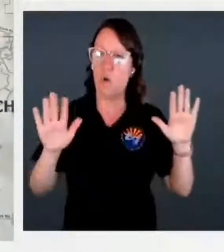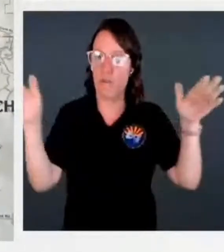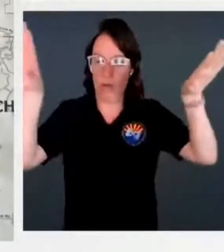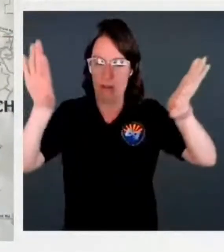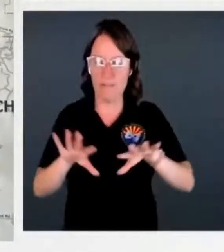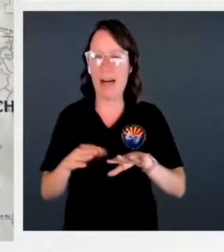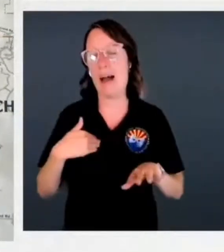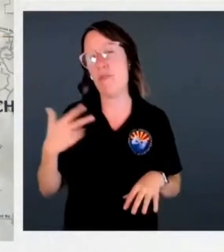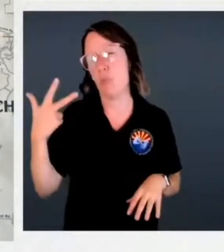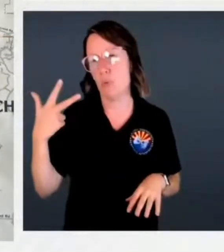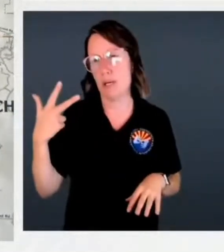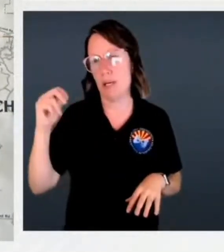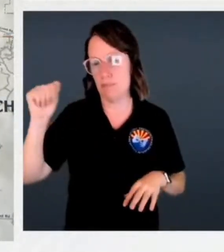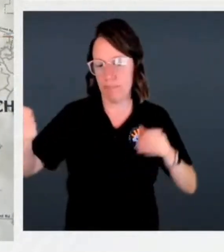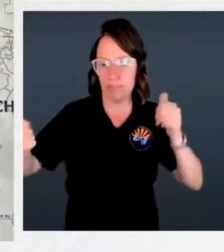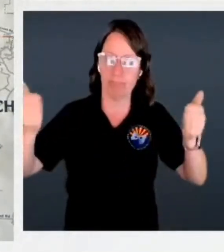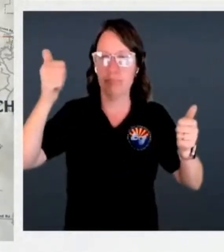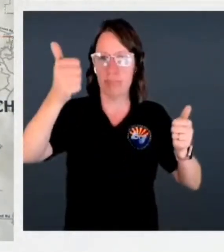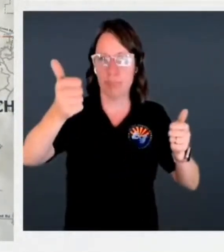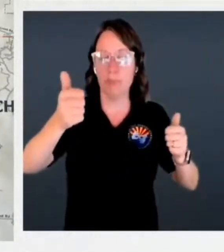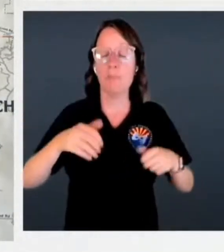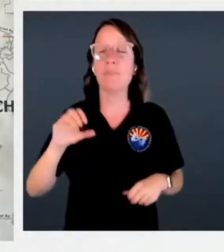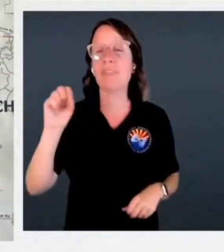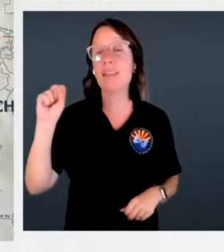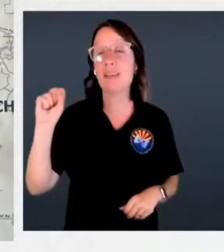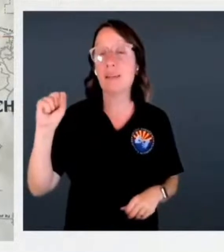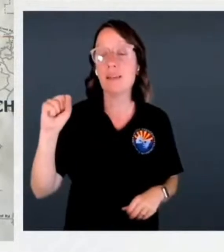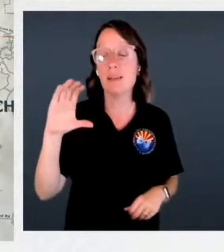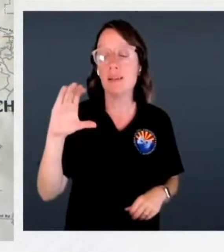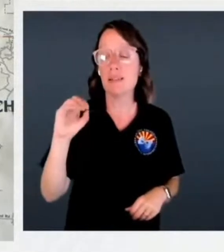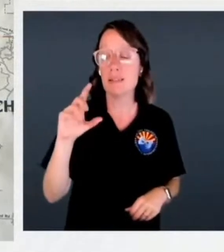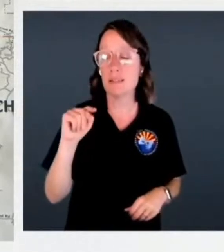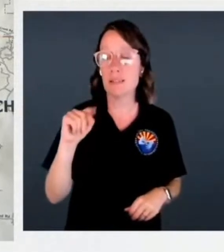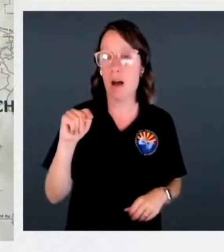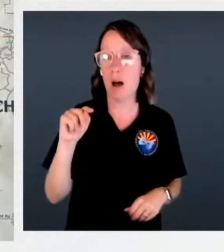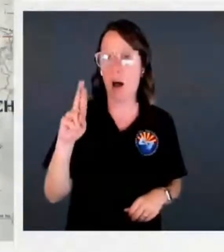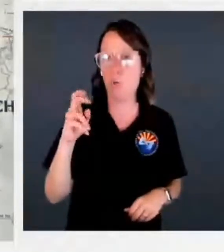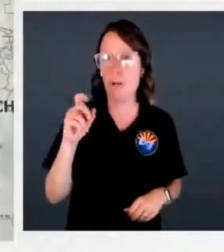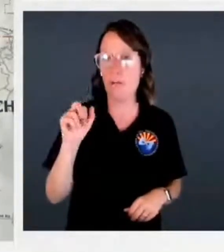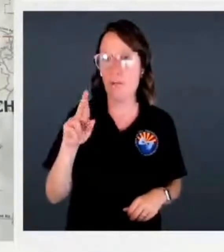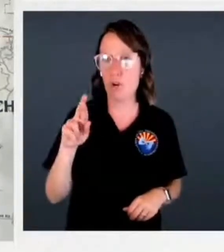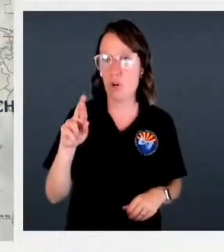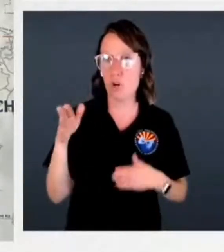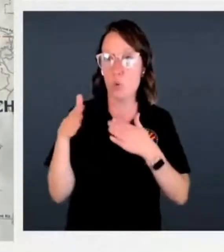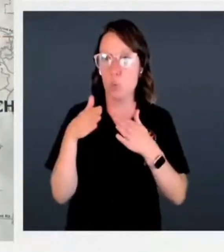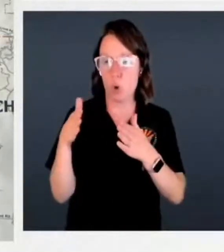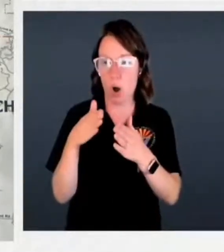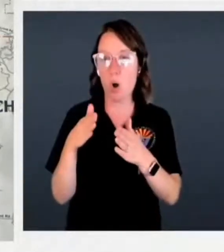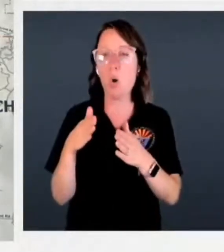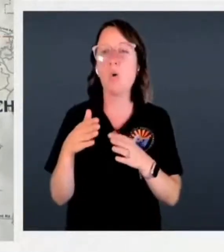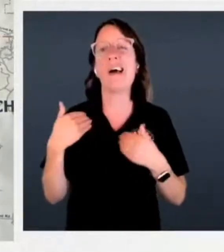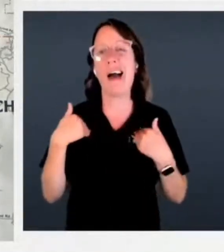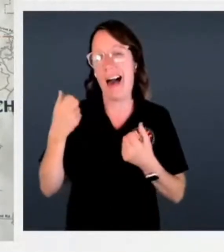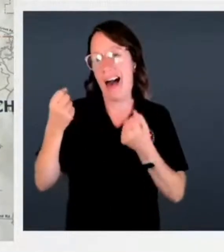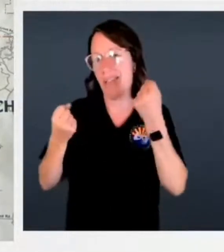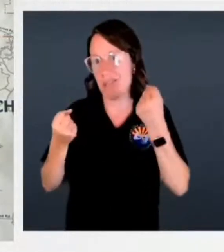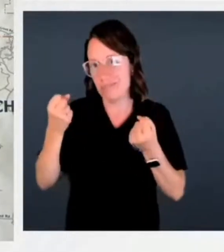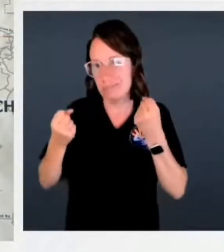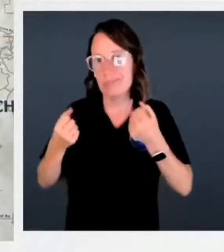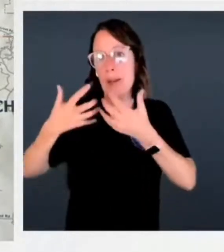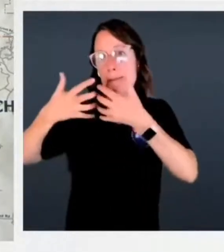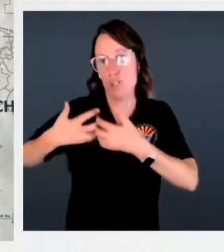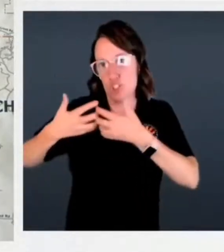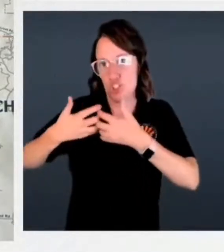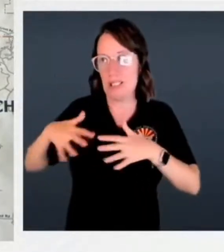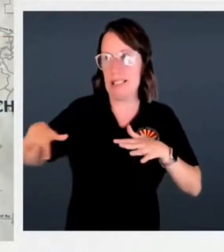out. Scott River Road, as they talked about, they're doing some mastication work out there. And so be careful. If you're out there, which